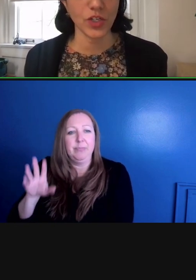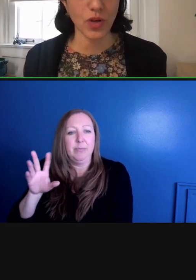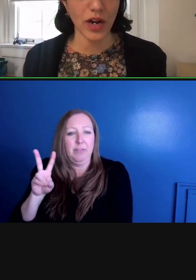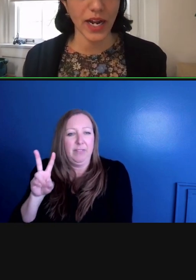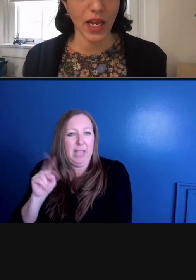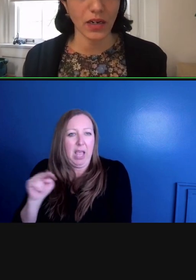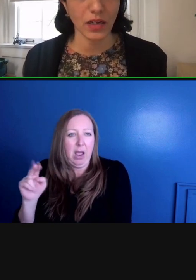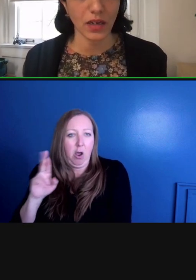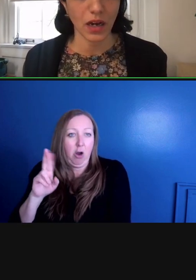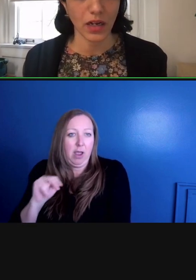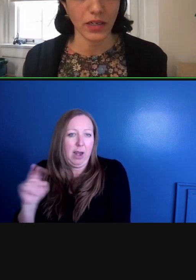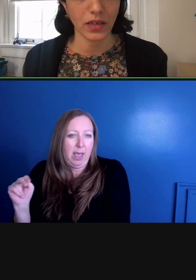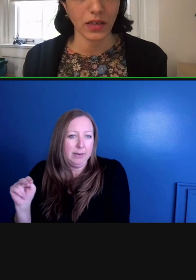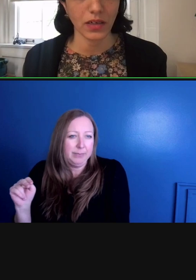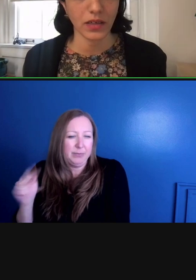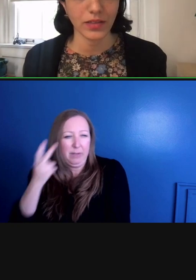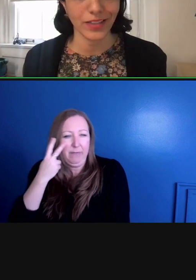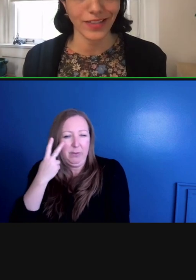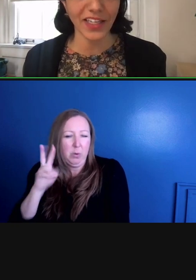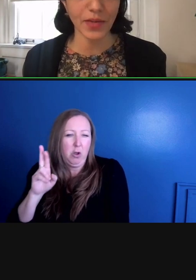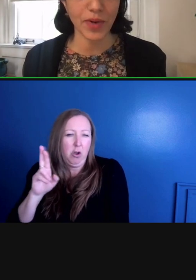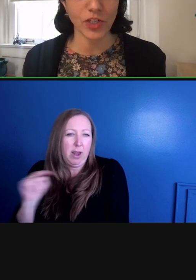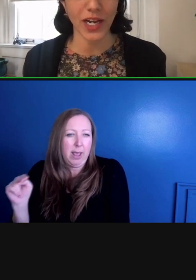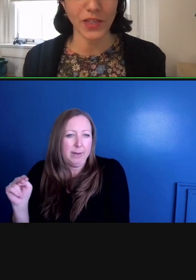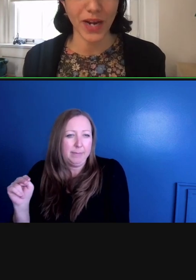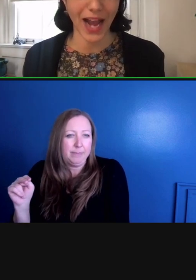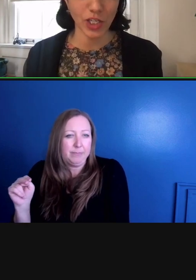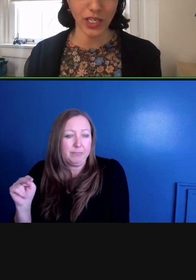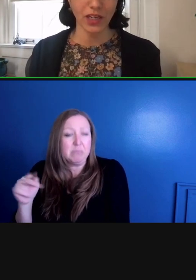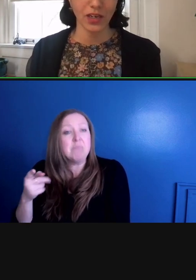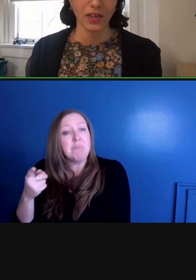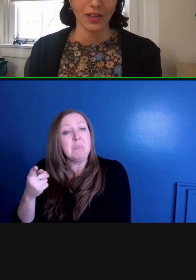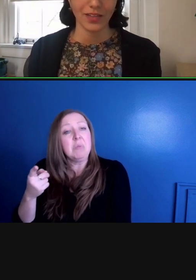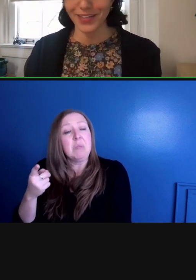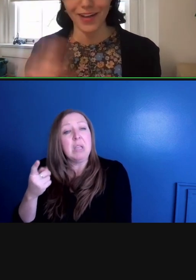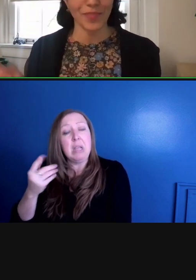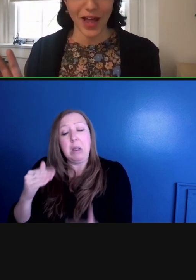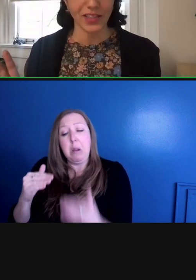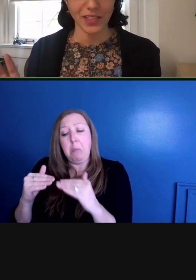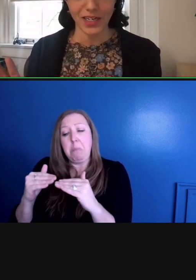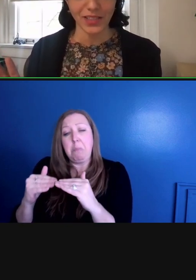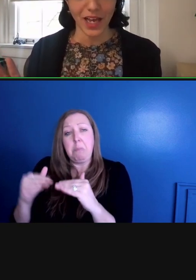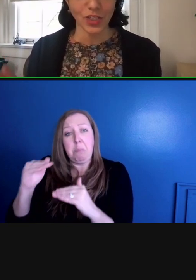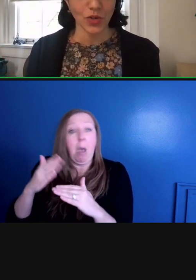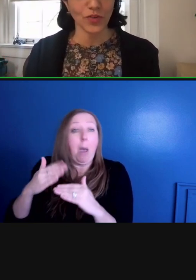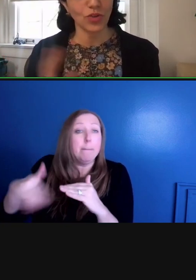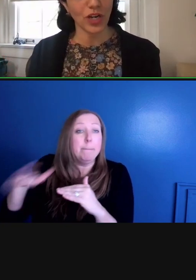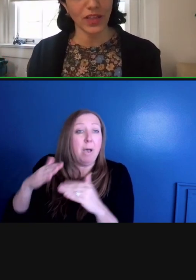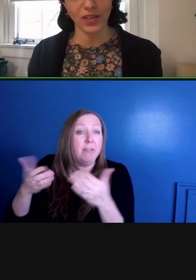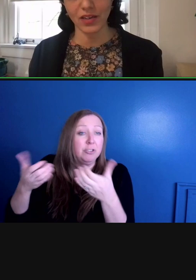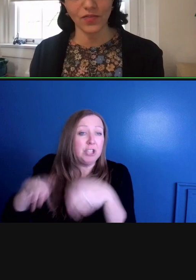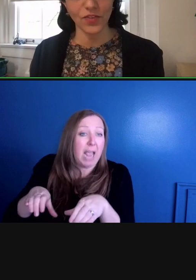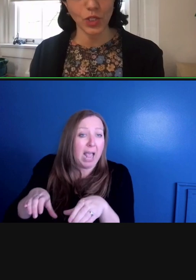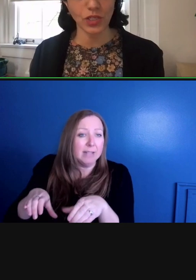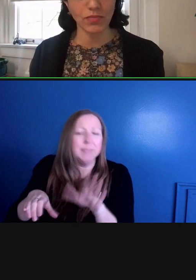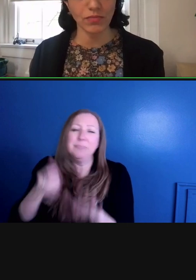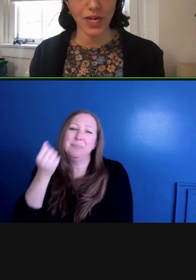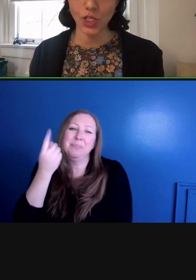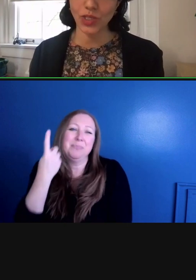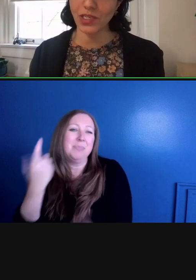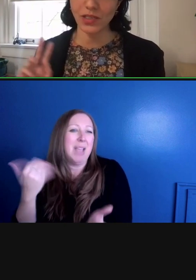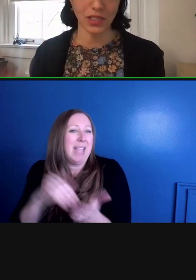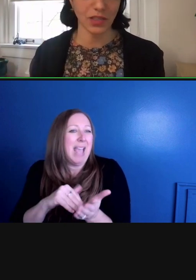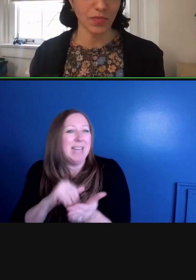And so the visual RNN does slightly above chance, but actually it's not a balanced data set. So if you look at the